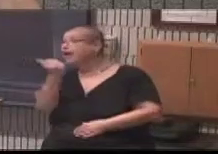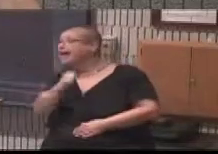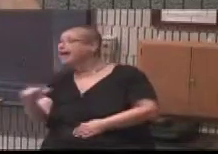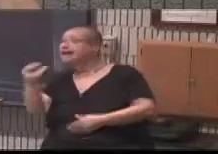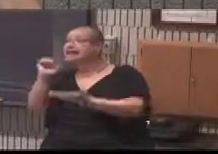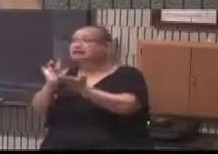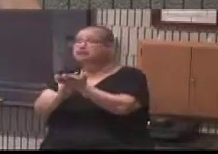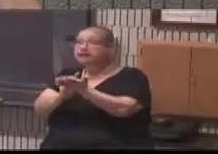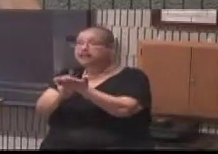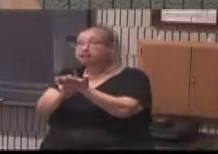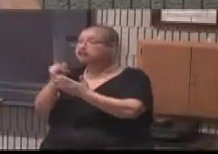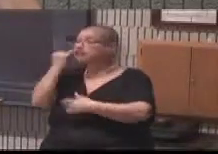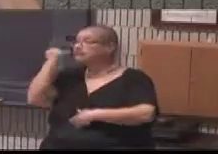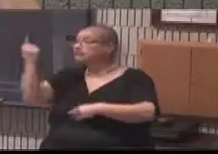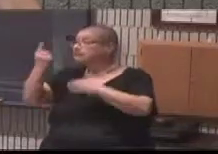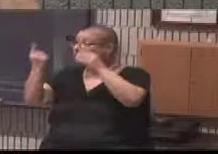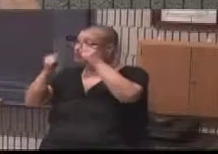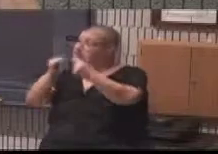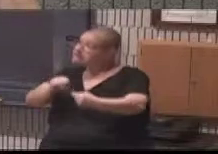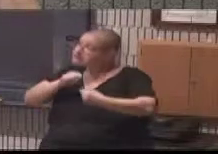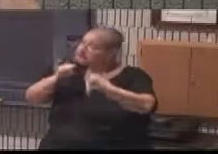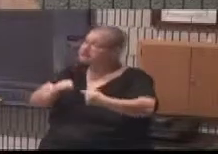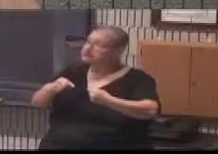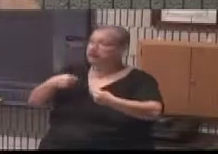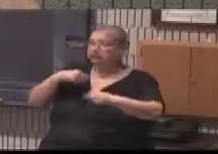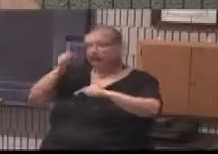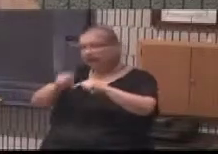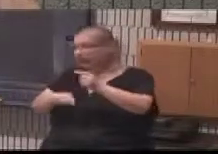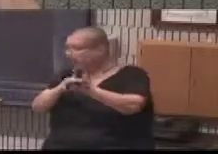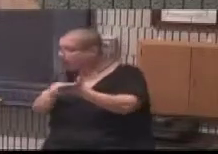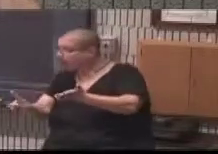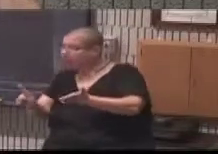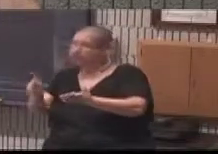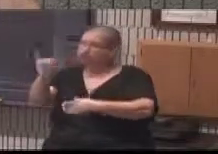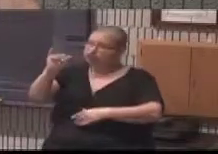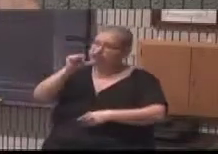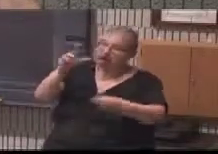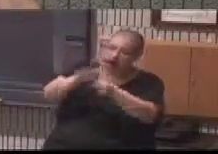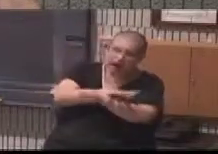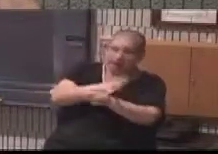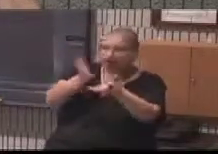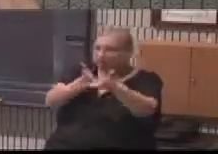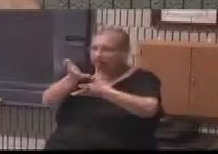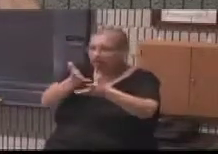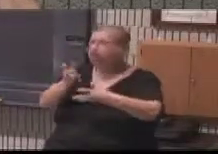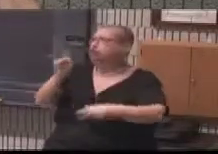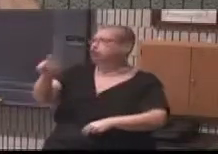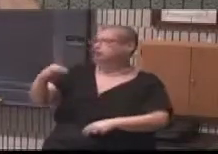drug, if somebody's having difficulty with managing the cost of it, is to always think